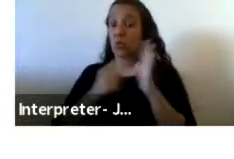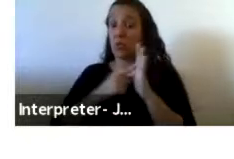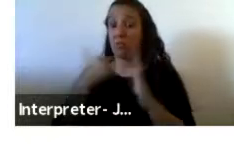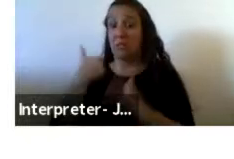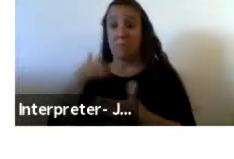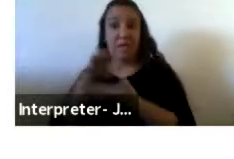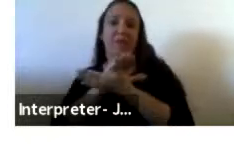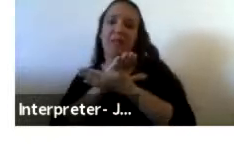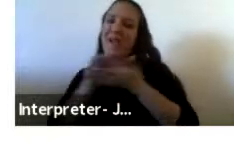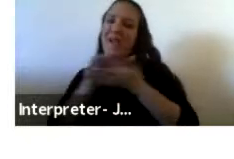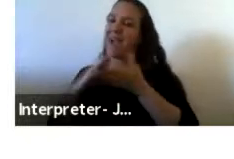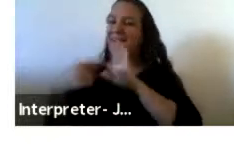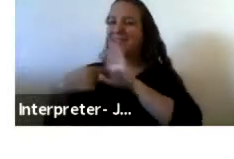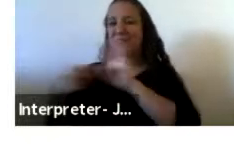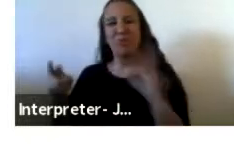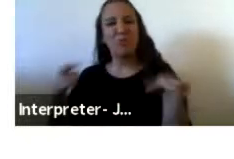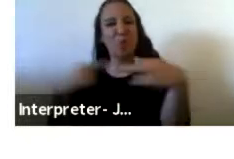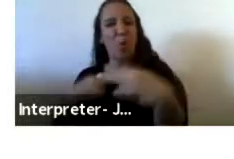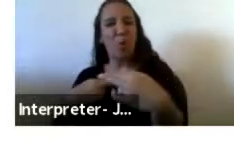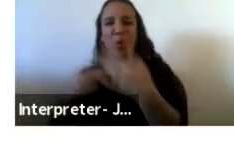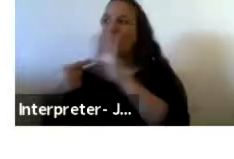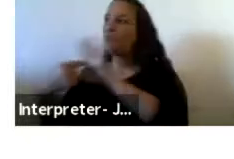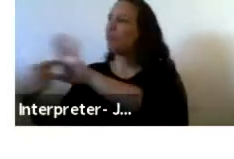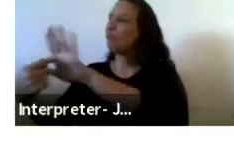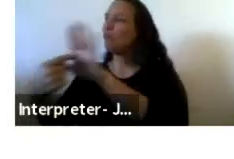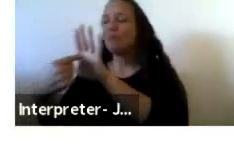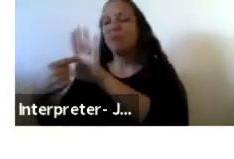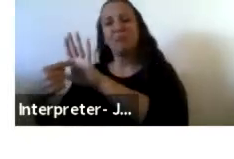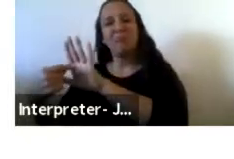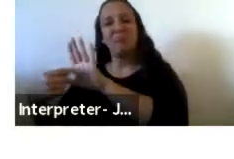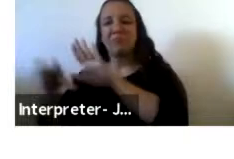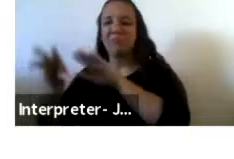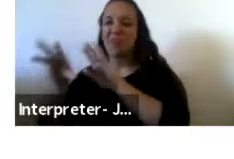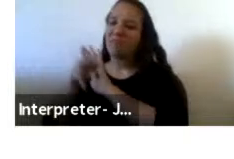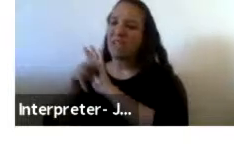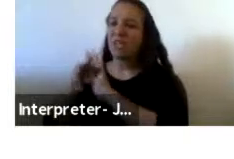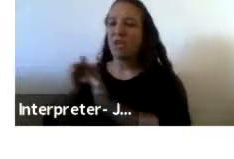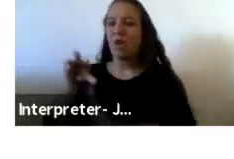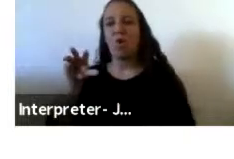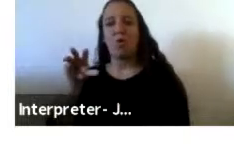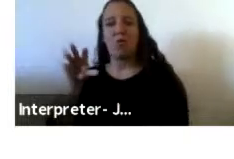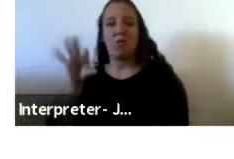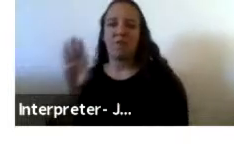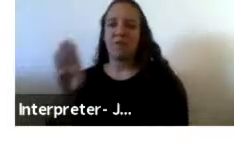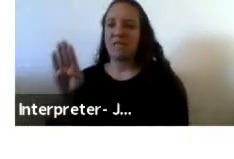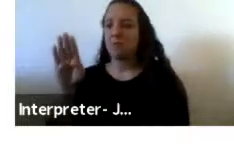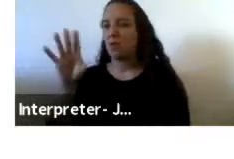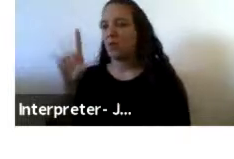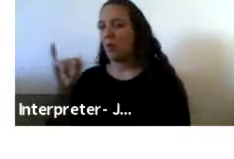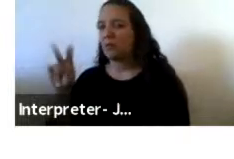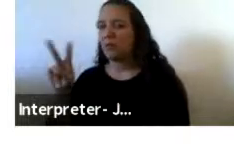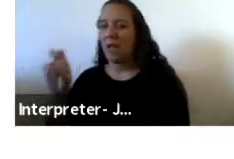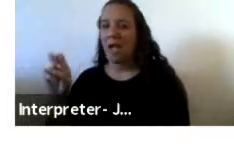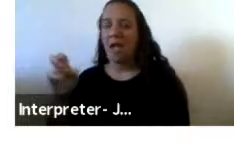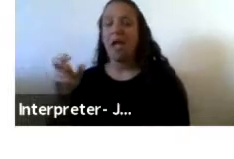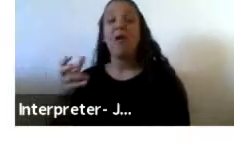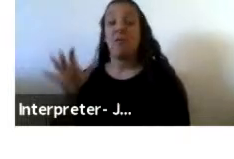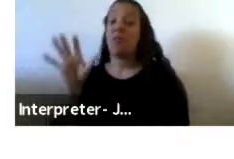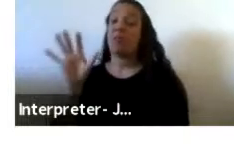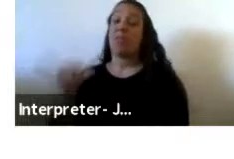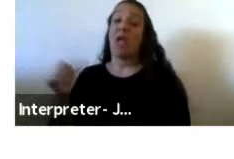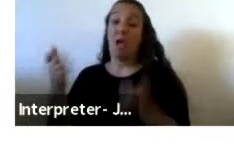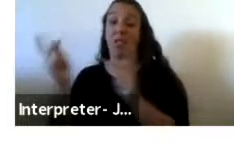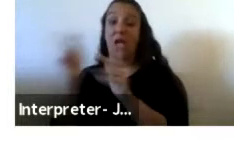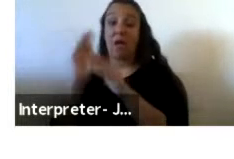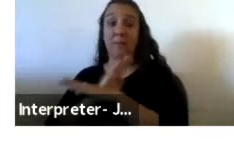actually show people something that you can probably put online, a video, or even, it's something that makes it a little bit more interactive. That's what a lot of businesses